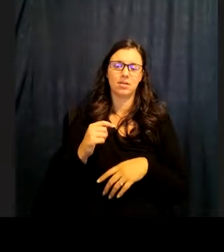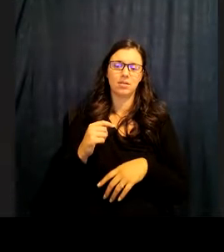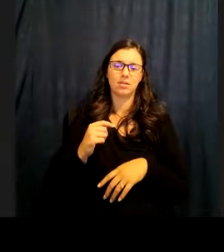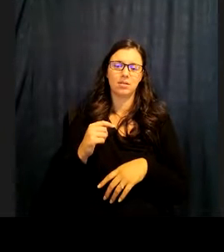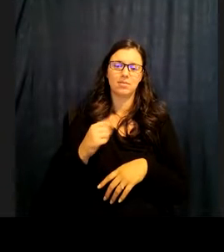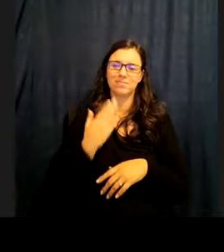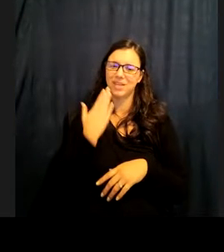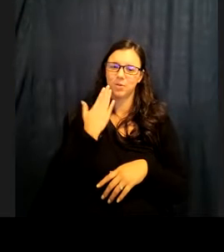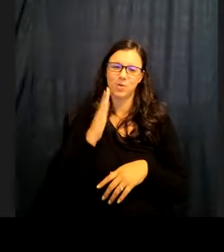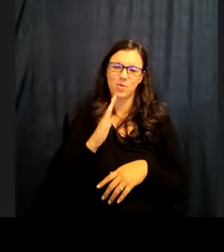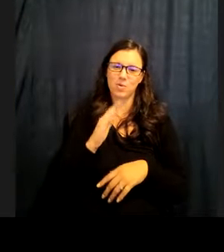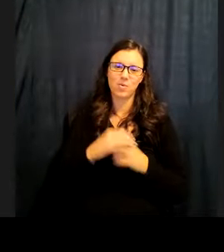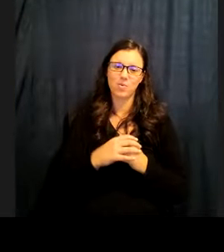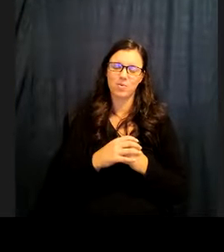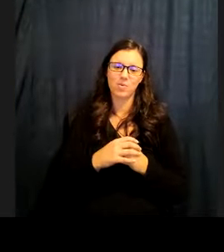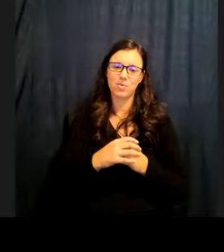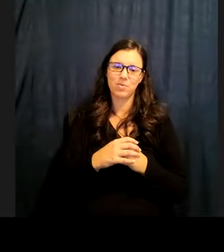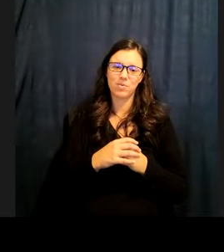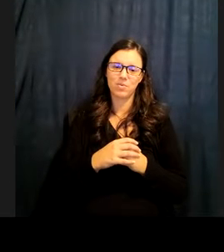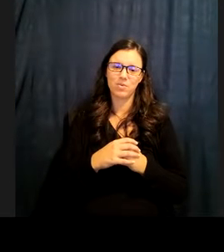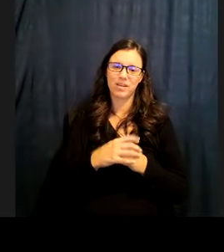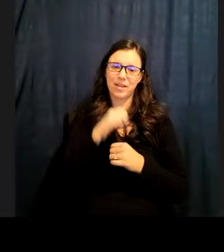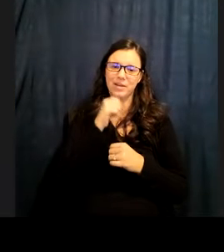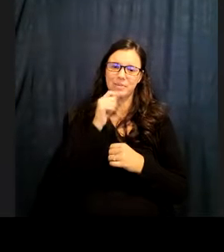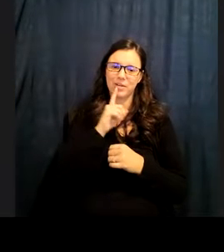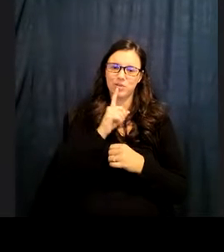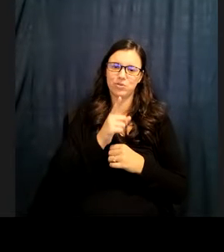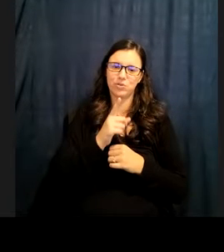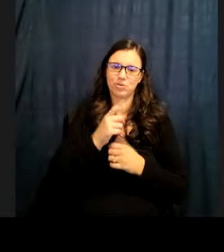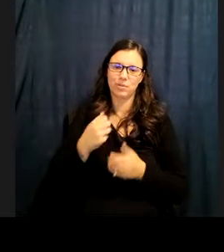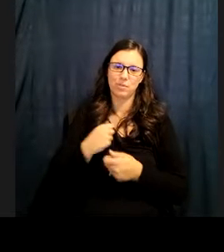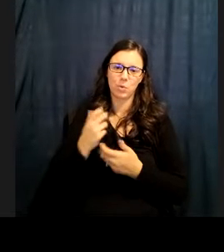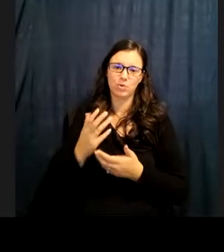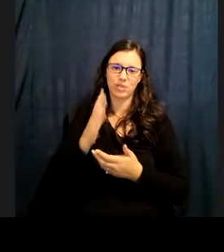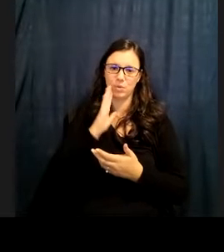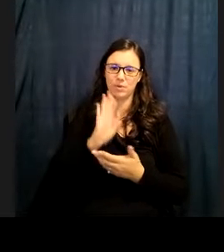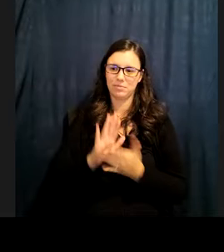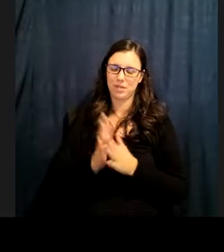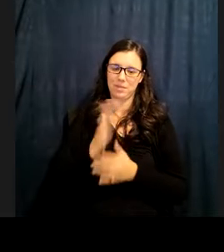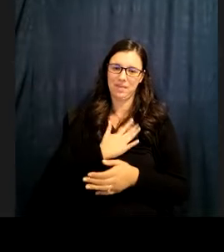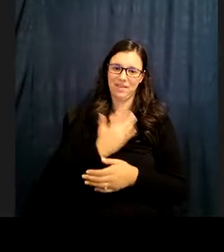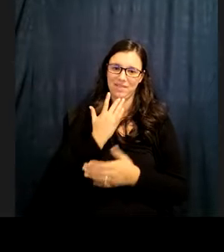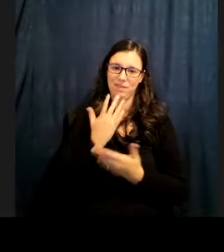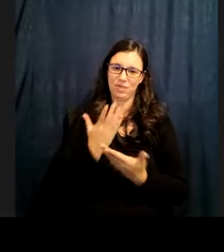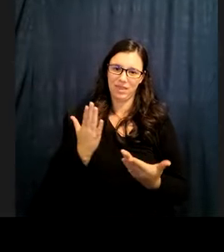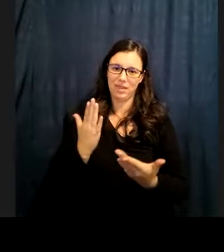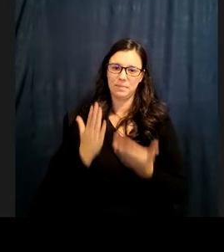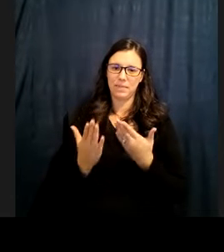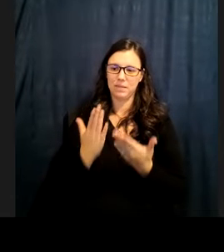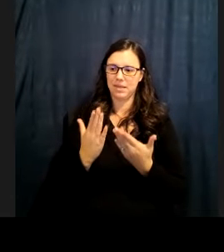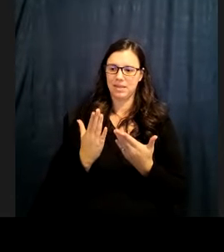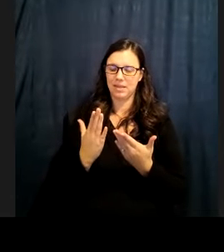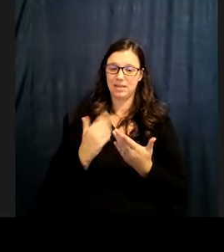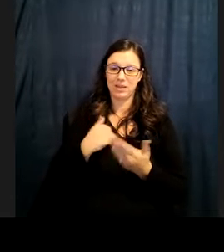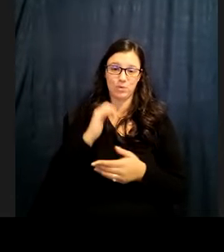I don't know. I'm not even sure that poetry would have been my favorite thing. Maybe it was just I was shy,